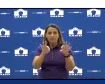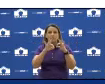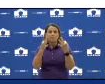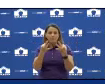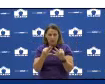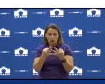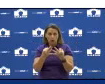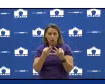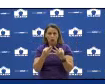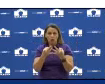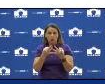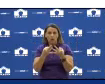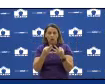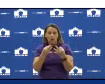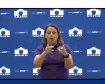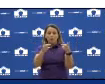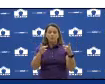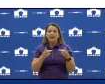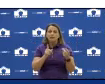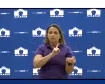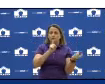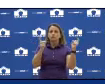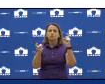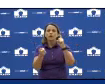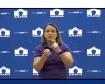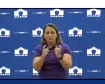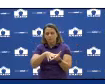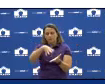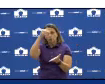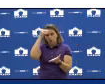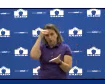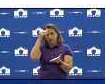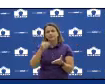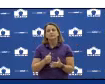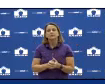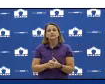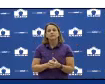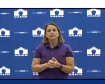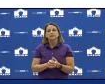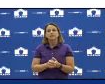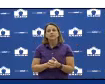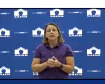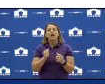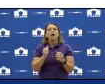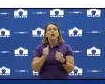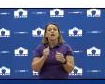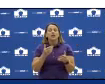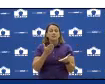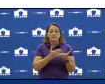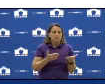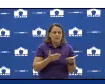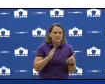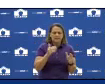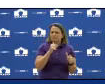that is the destination for transformational learning that makes the impossible